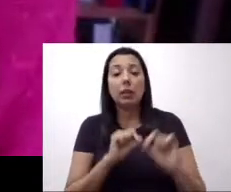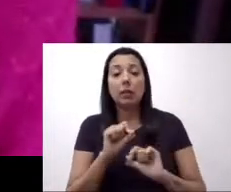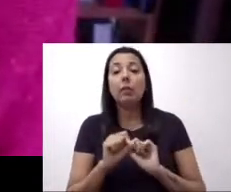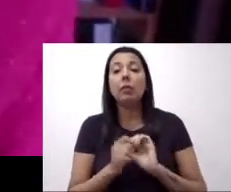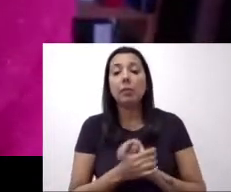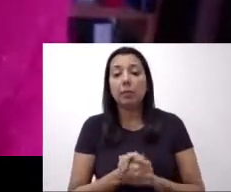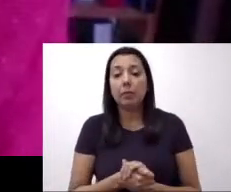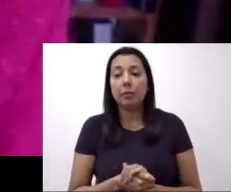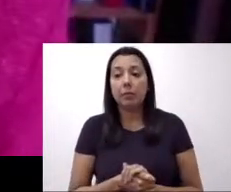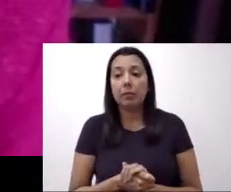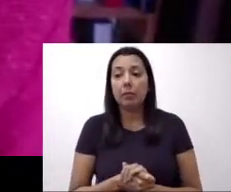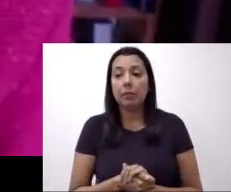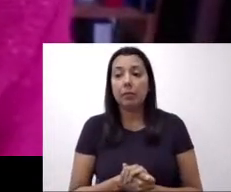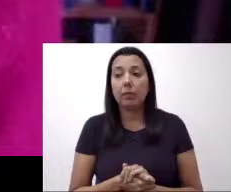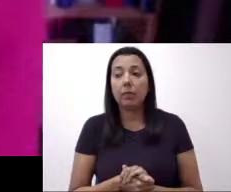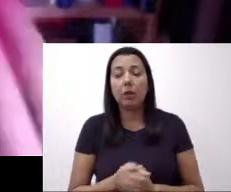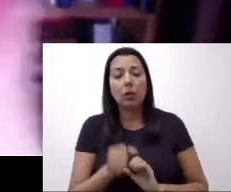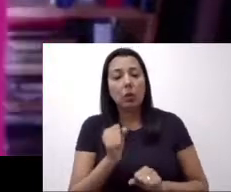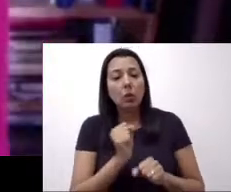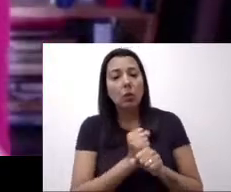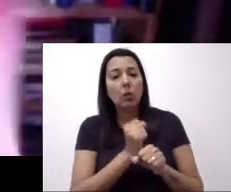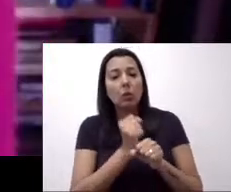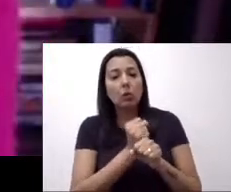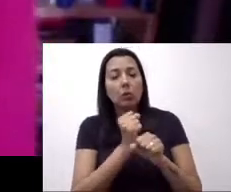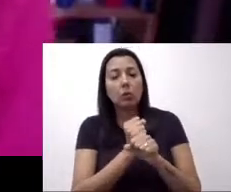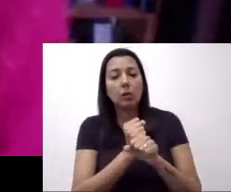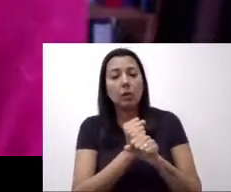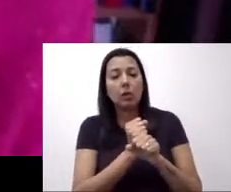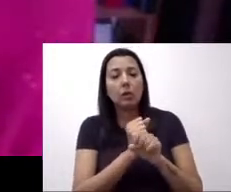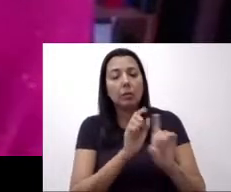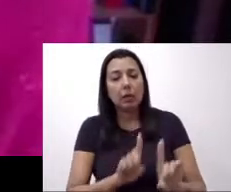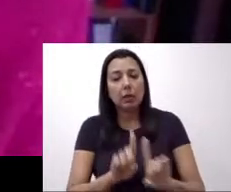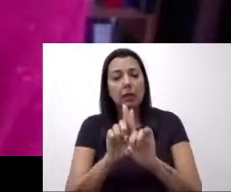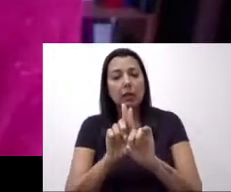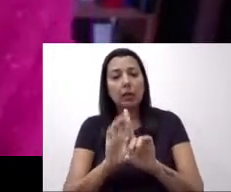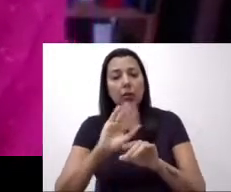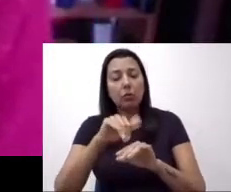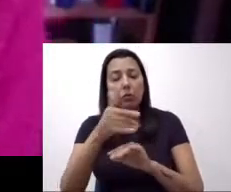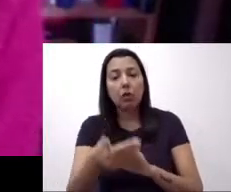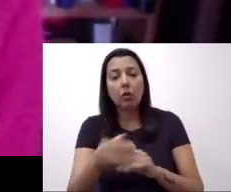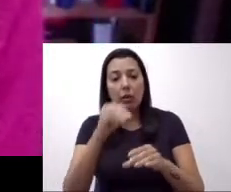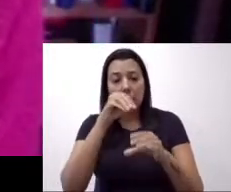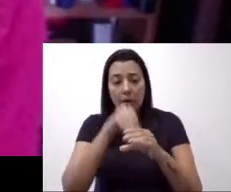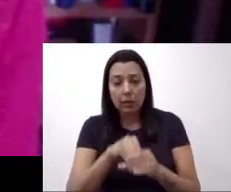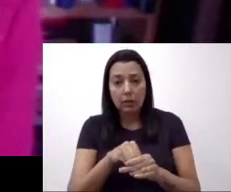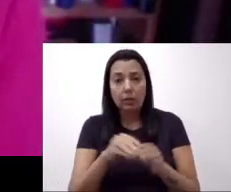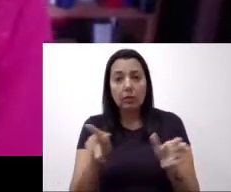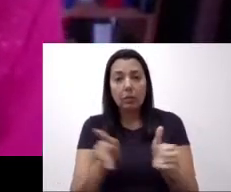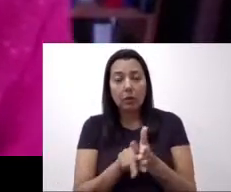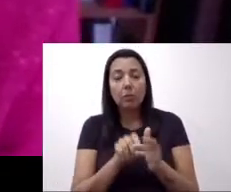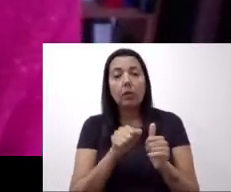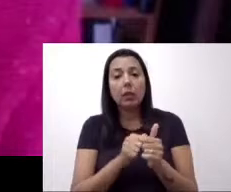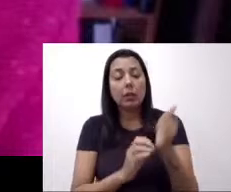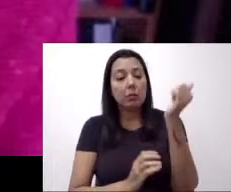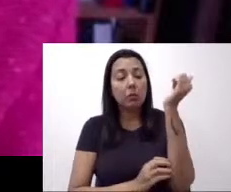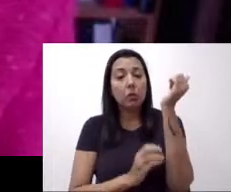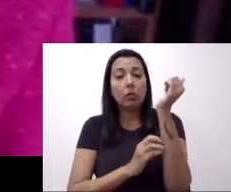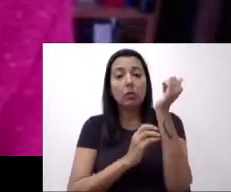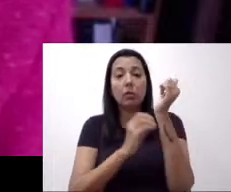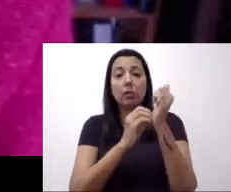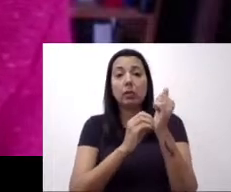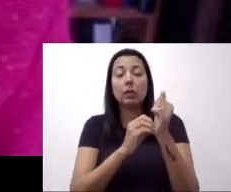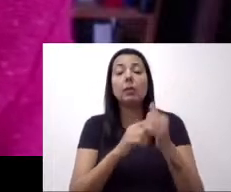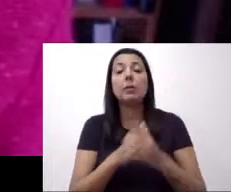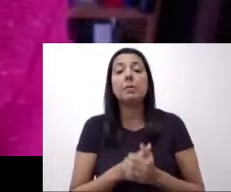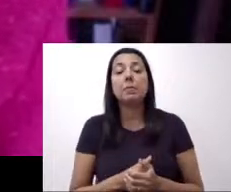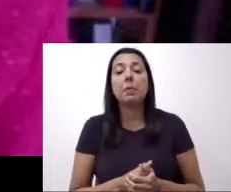construct coalitions outside and inside the bureaucracy. Outside the bureaucracy, these